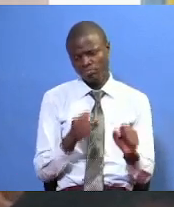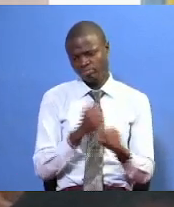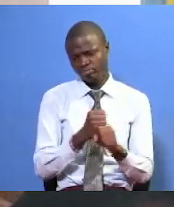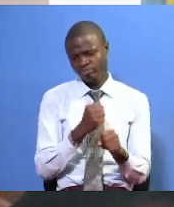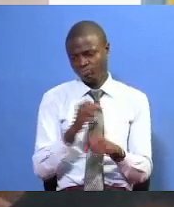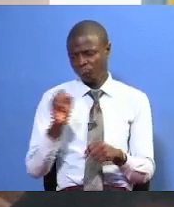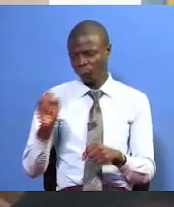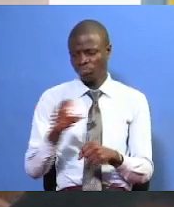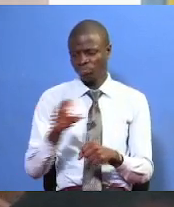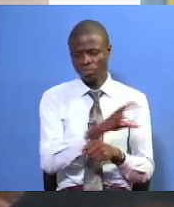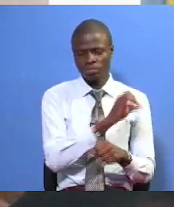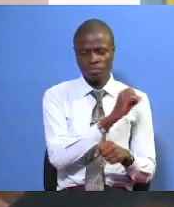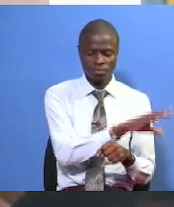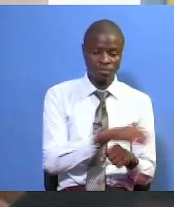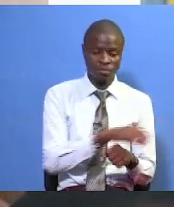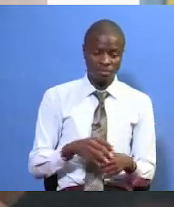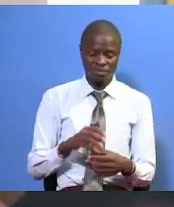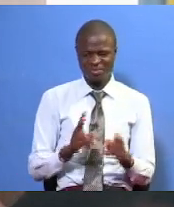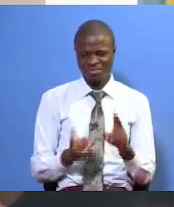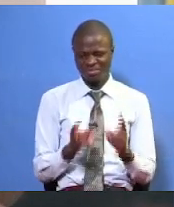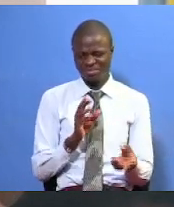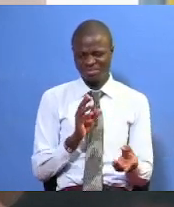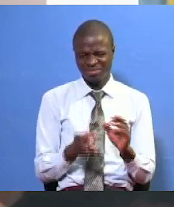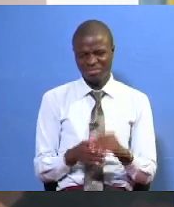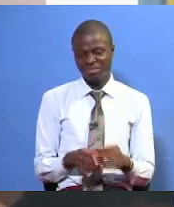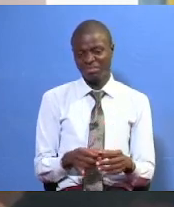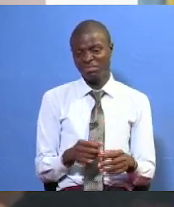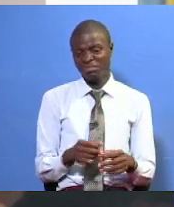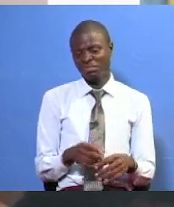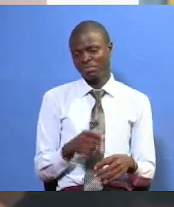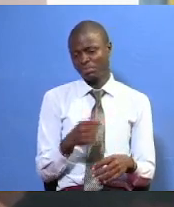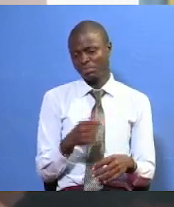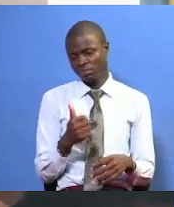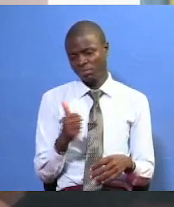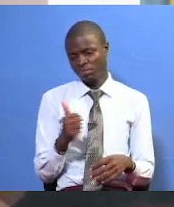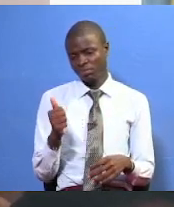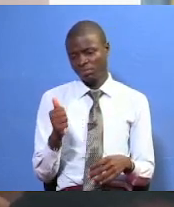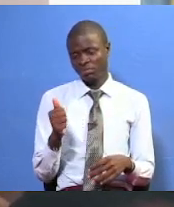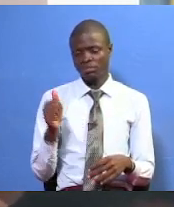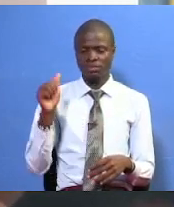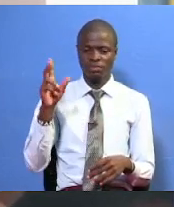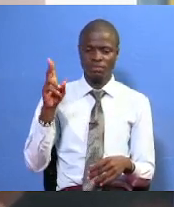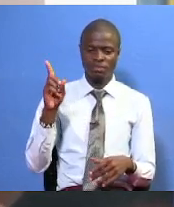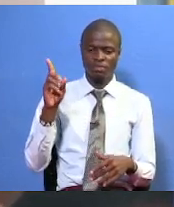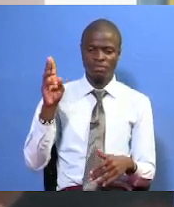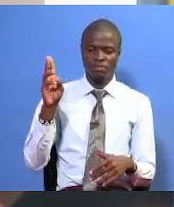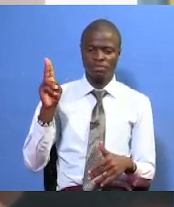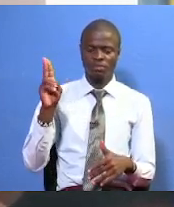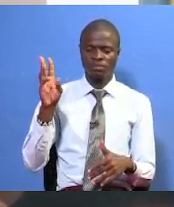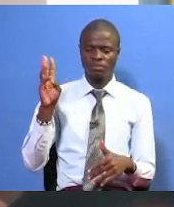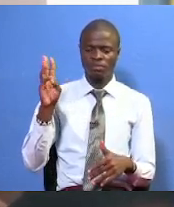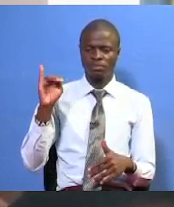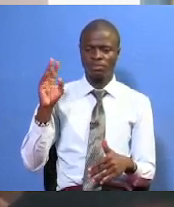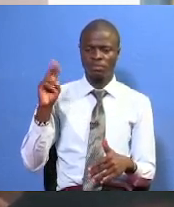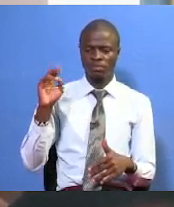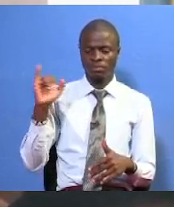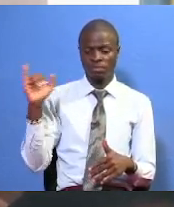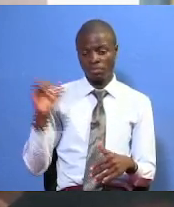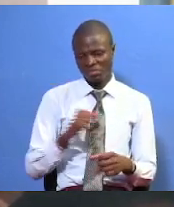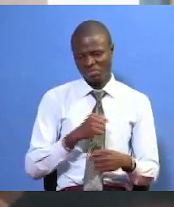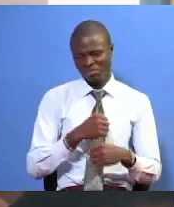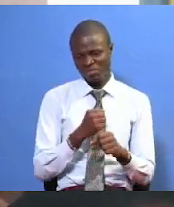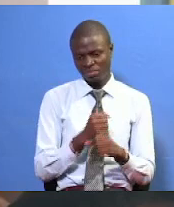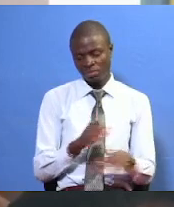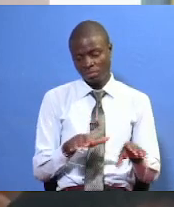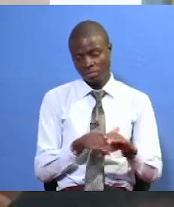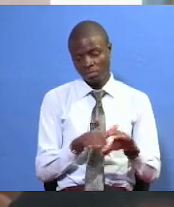placement opportunities on which the alumni have best delivered over the years. We exhort all our members to